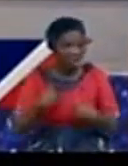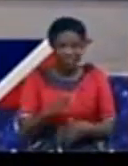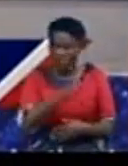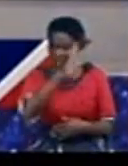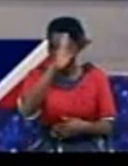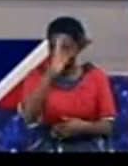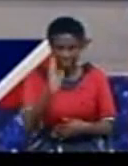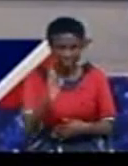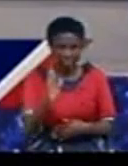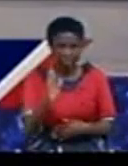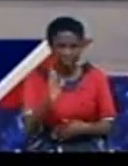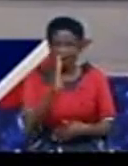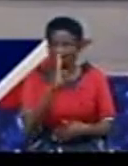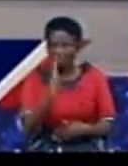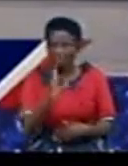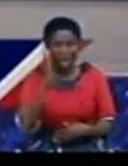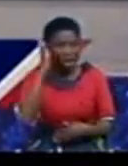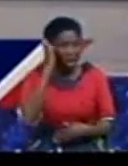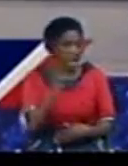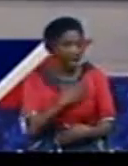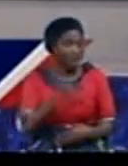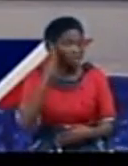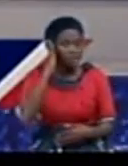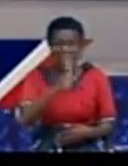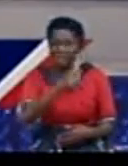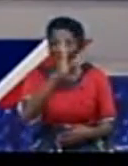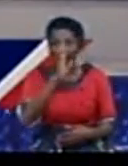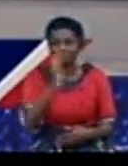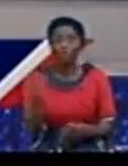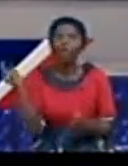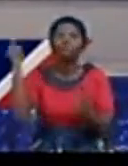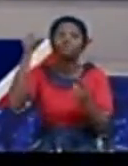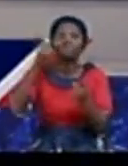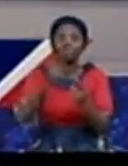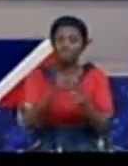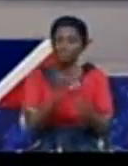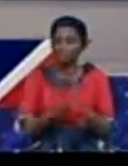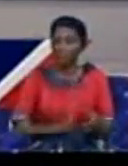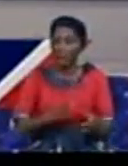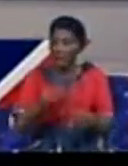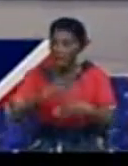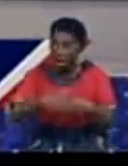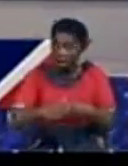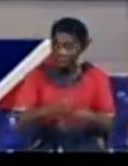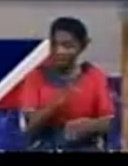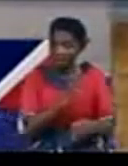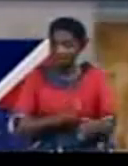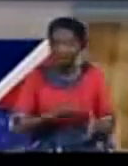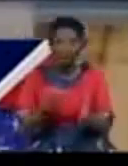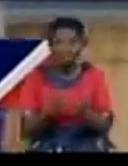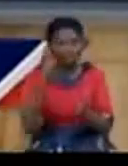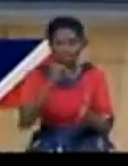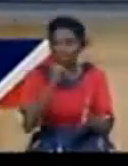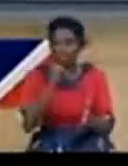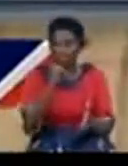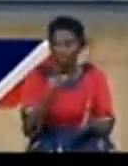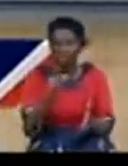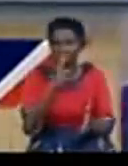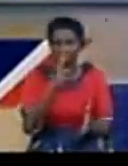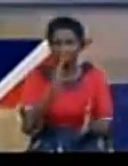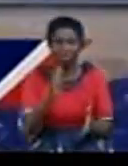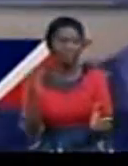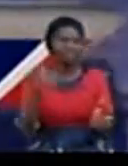been, will never be, until Christ, and after Christ, it will never be. It says,